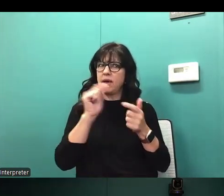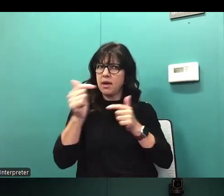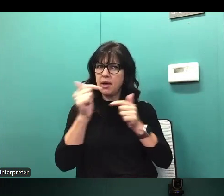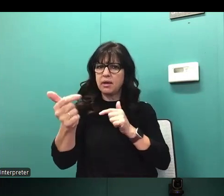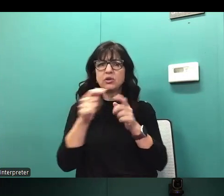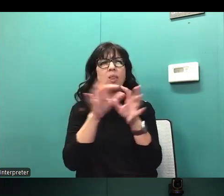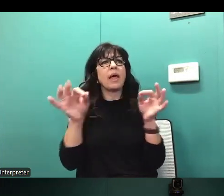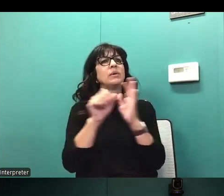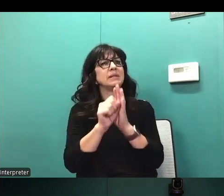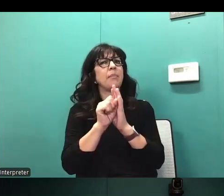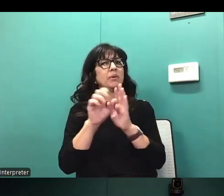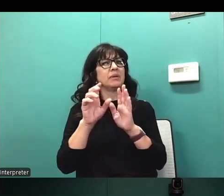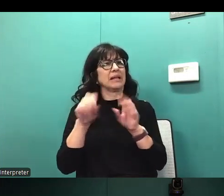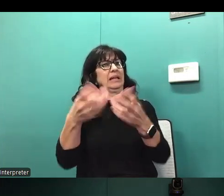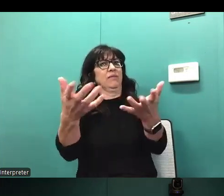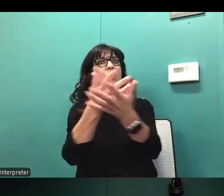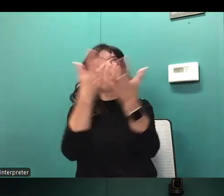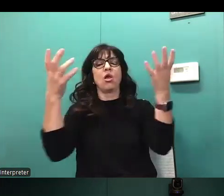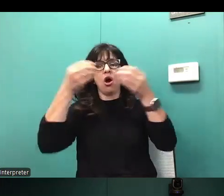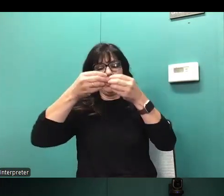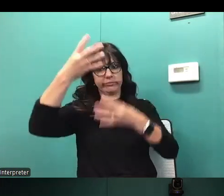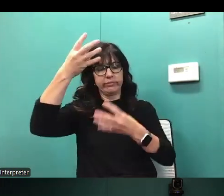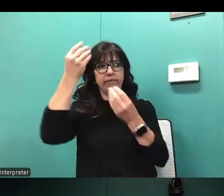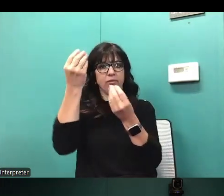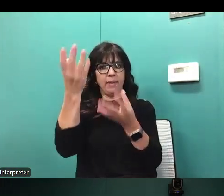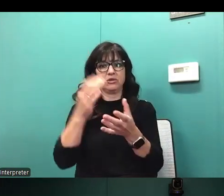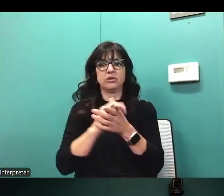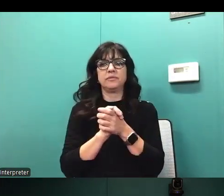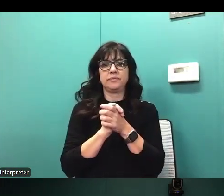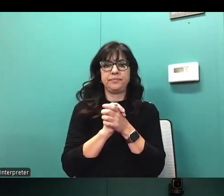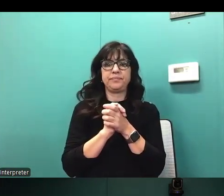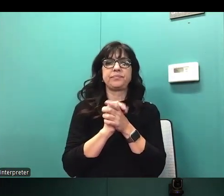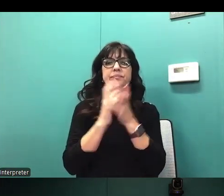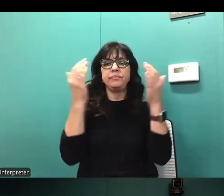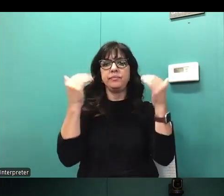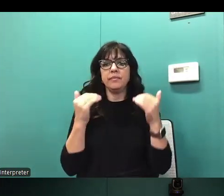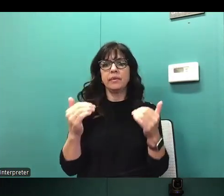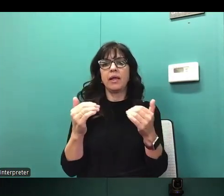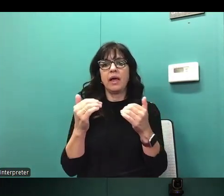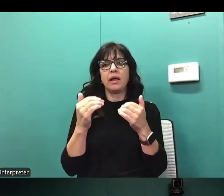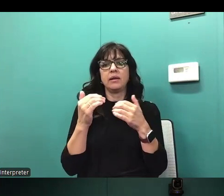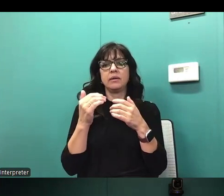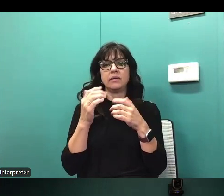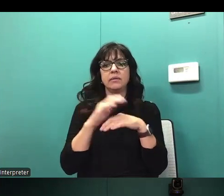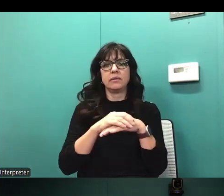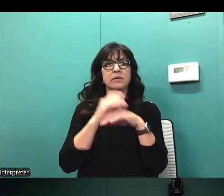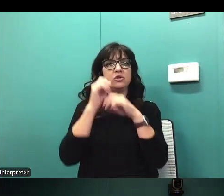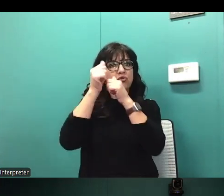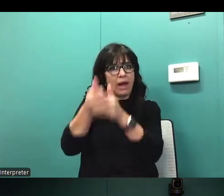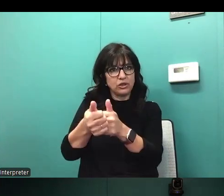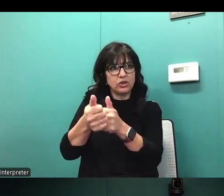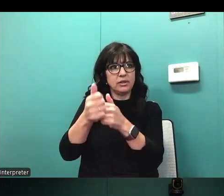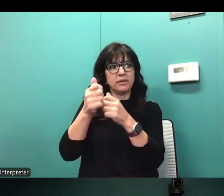language sampling can give a lot of information. And then of course, we can see some direction following